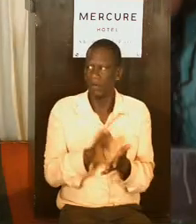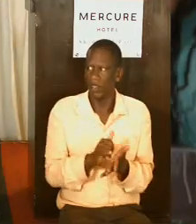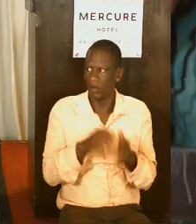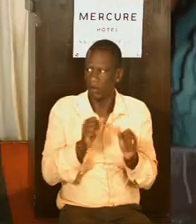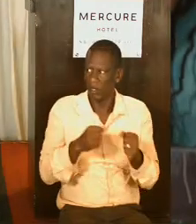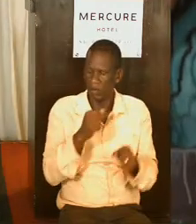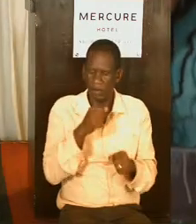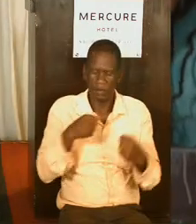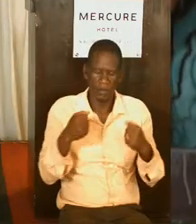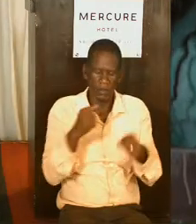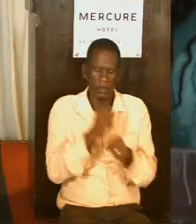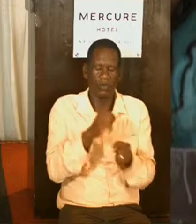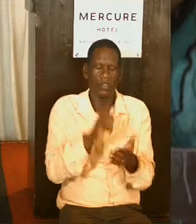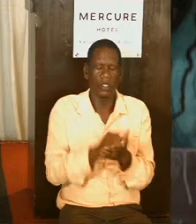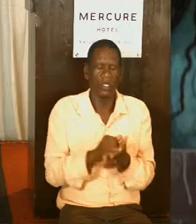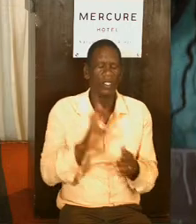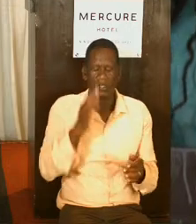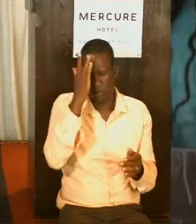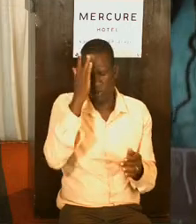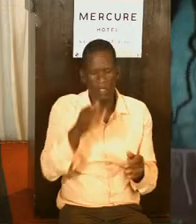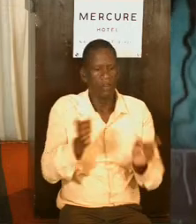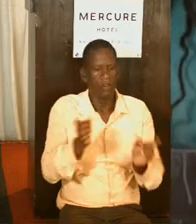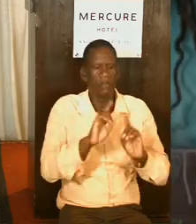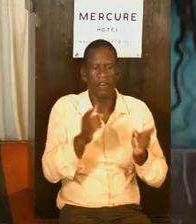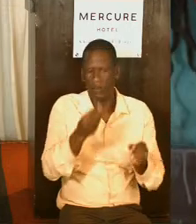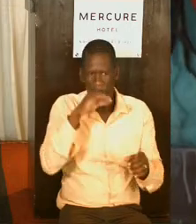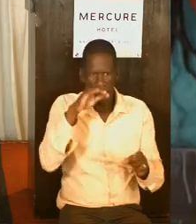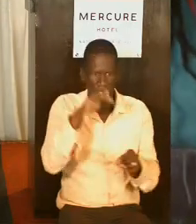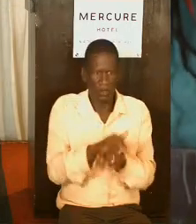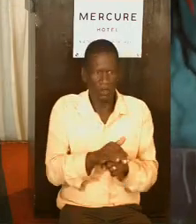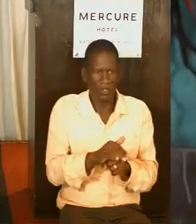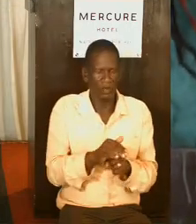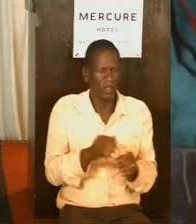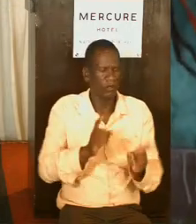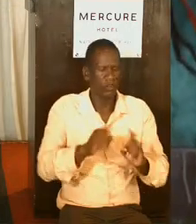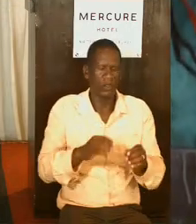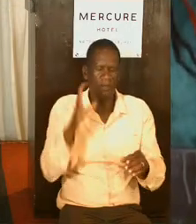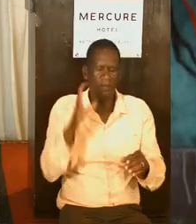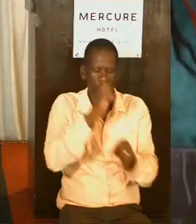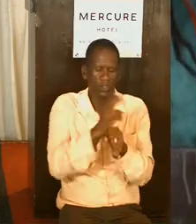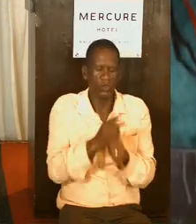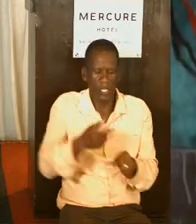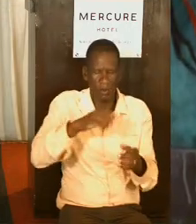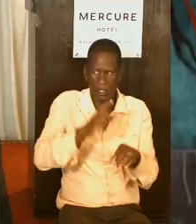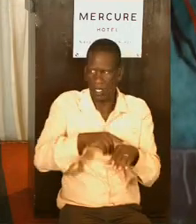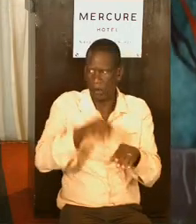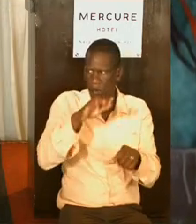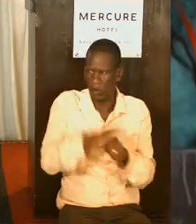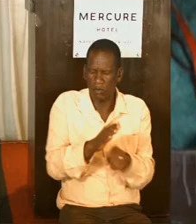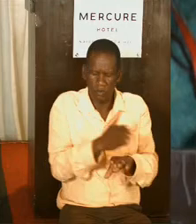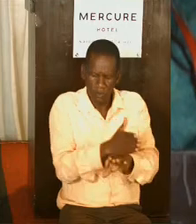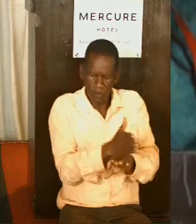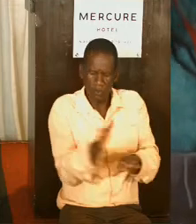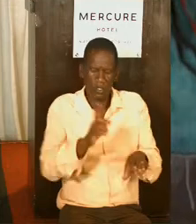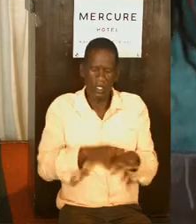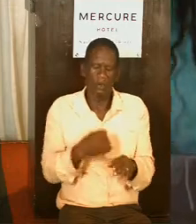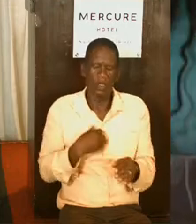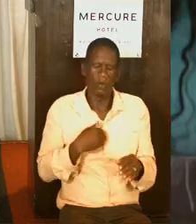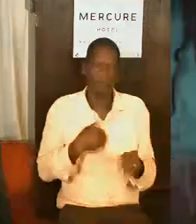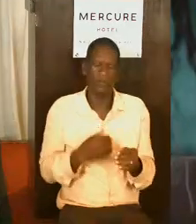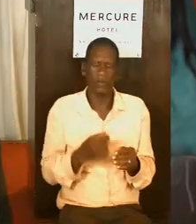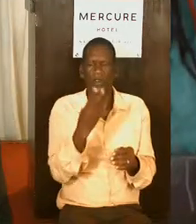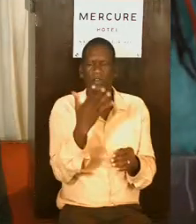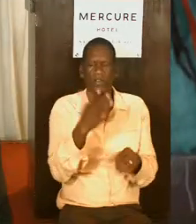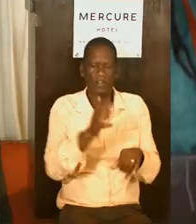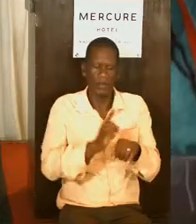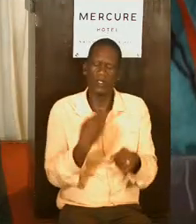happen because we have not eaten a lot into our time again we've just taken uh